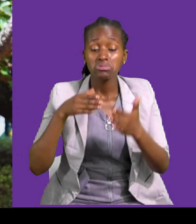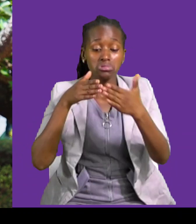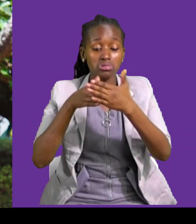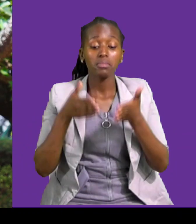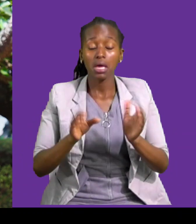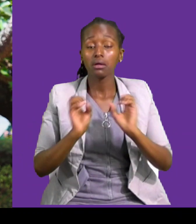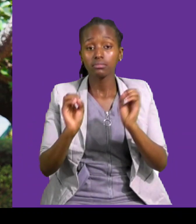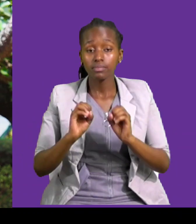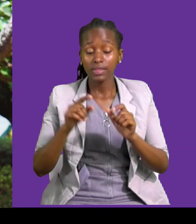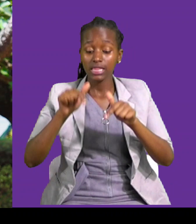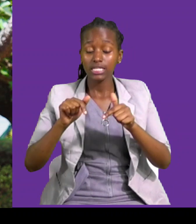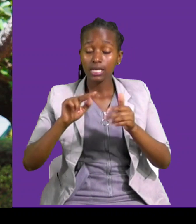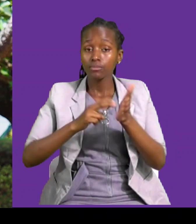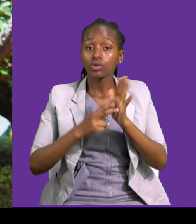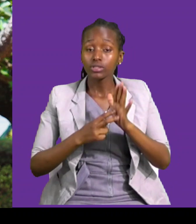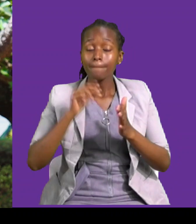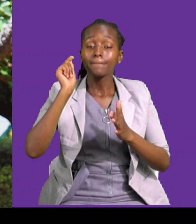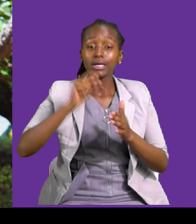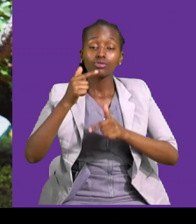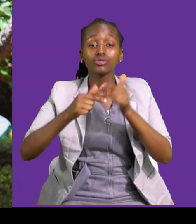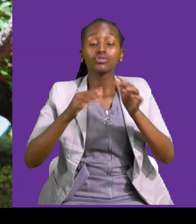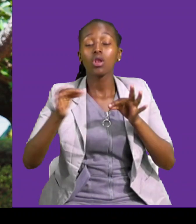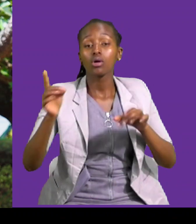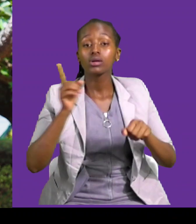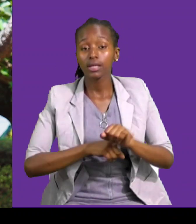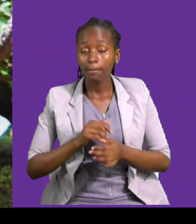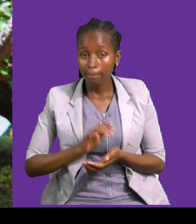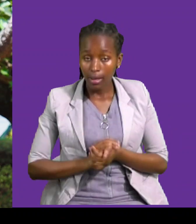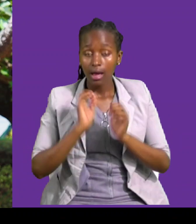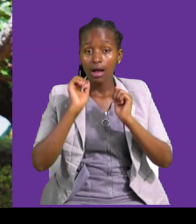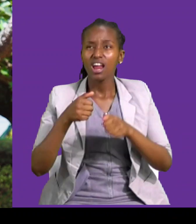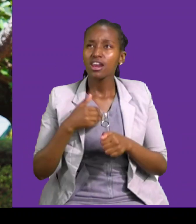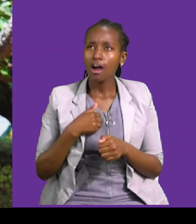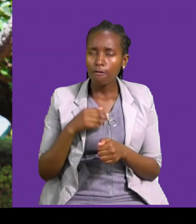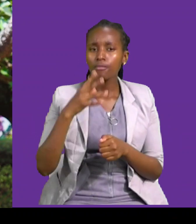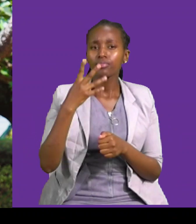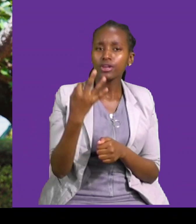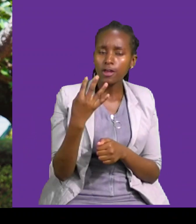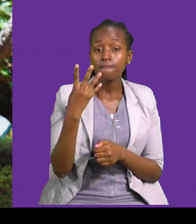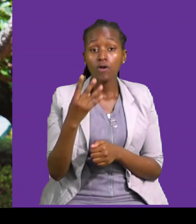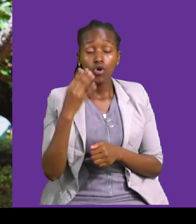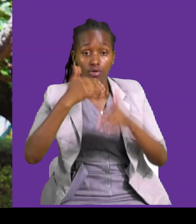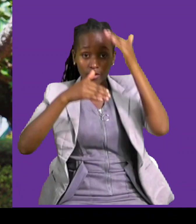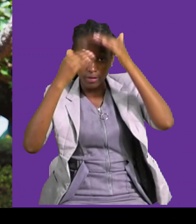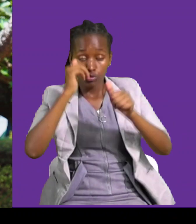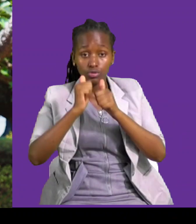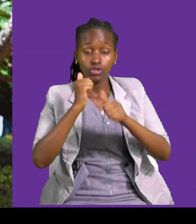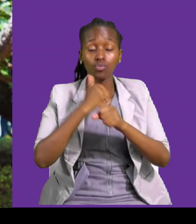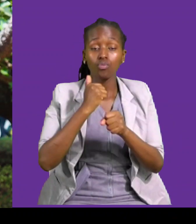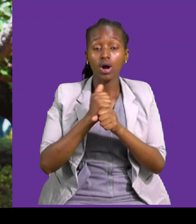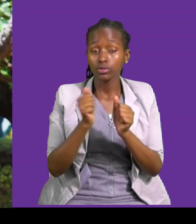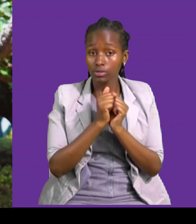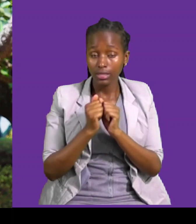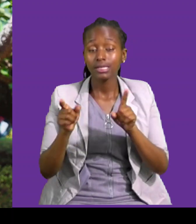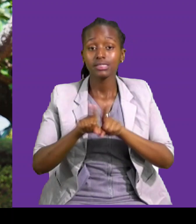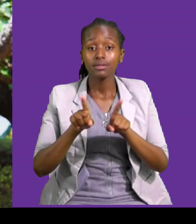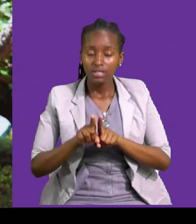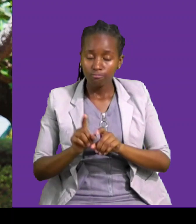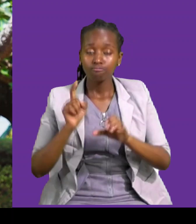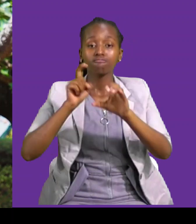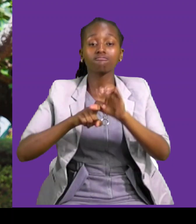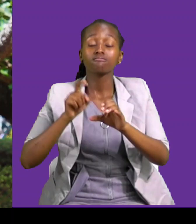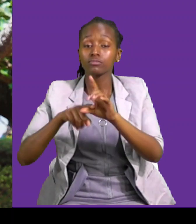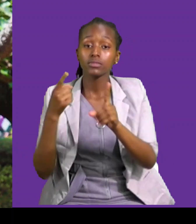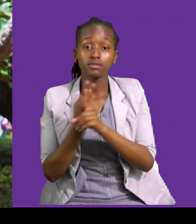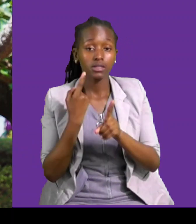project. The idea is to have a loop of 3 or maybe 4 universities that collaborate together, and the conference will go from one country to another. Mm-hmm. So if